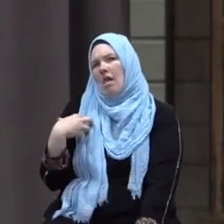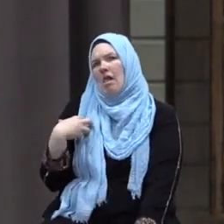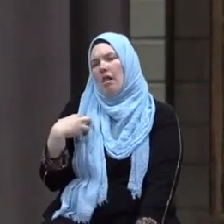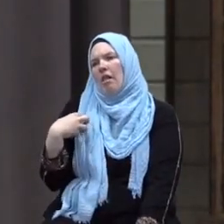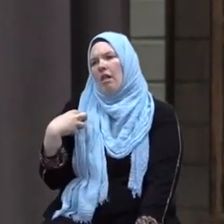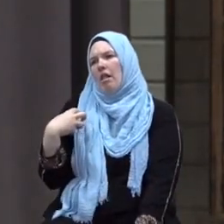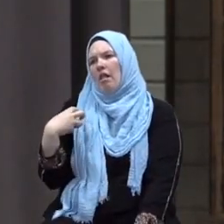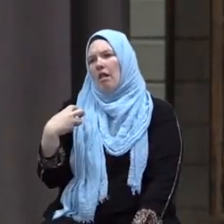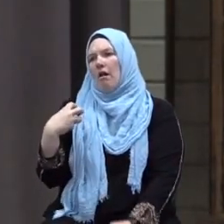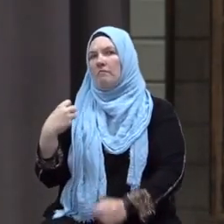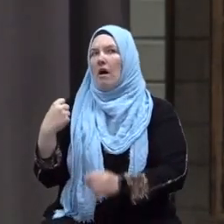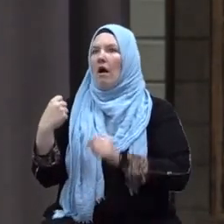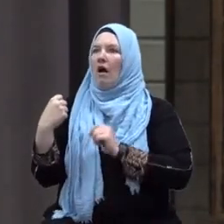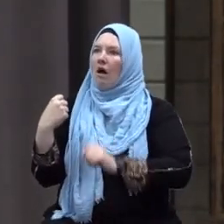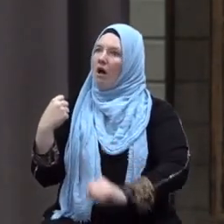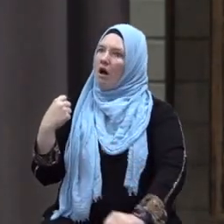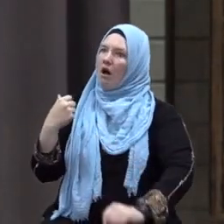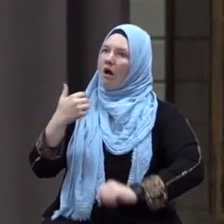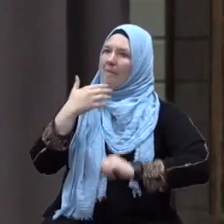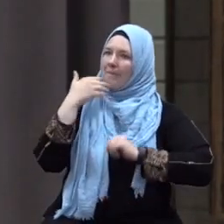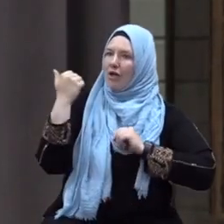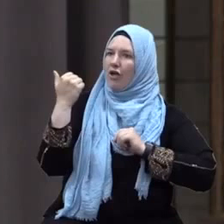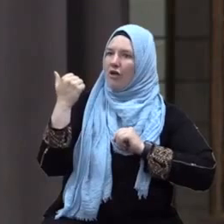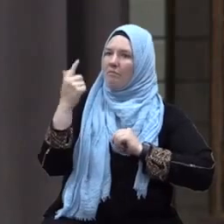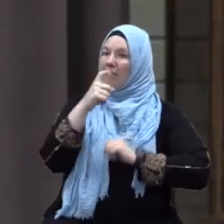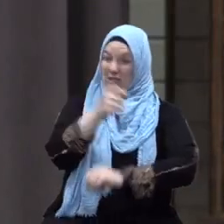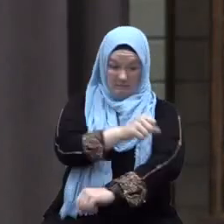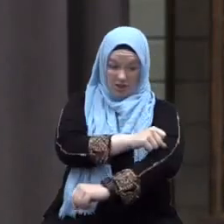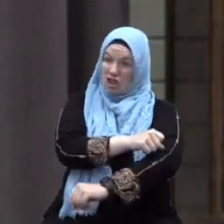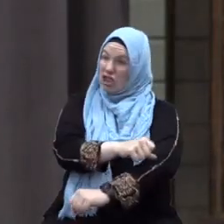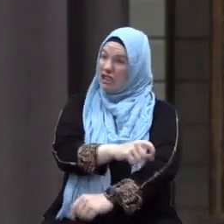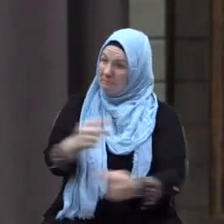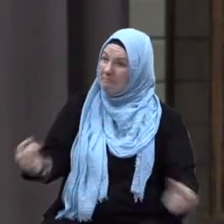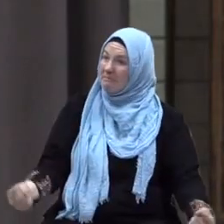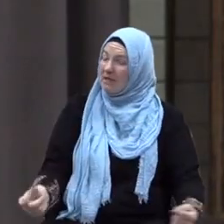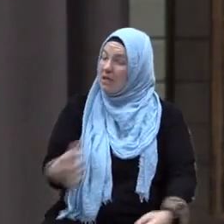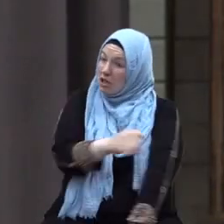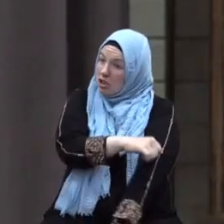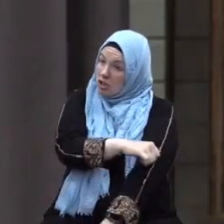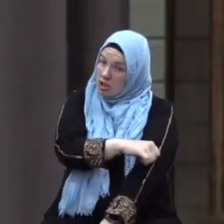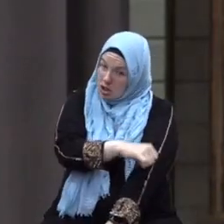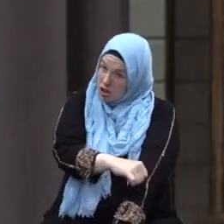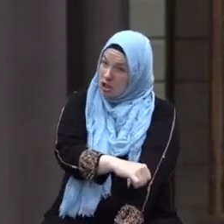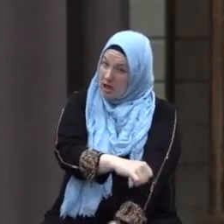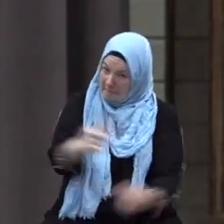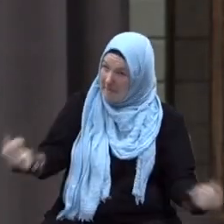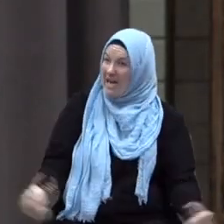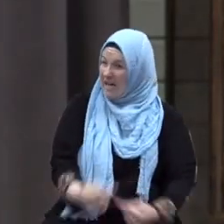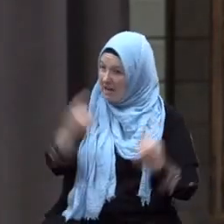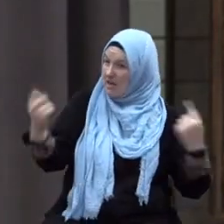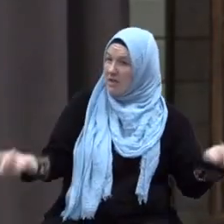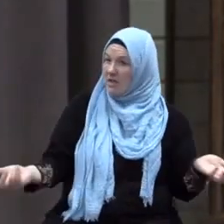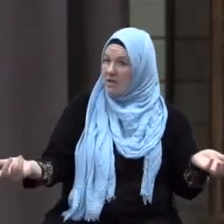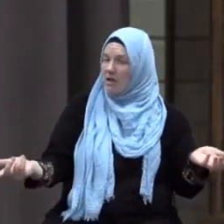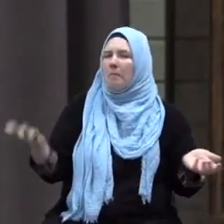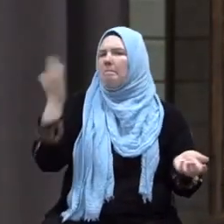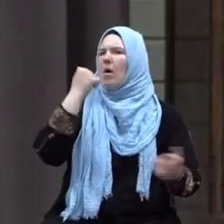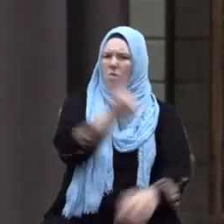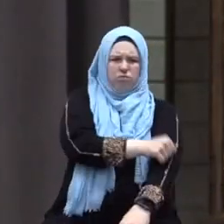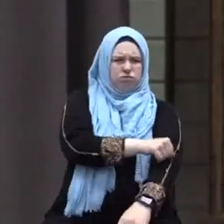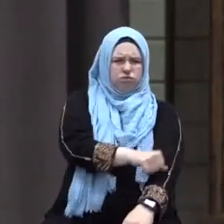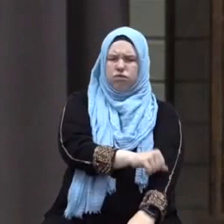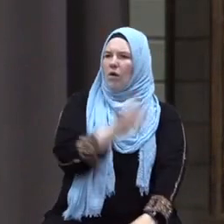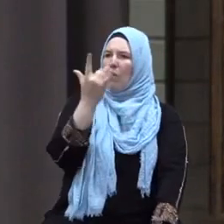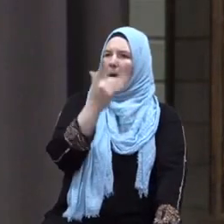in our body, even though it's physically in our body, but we want to get rid of it because of the value of the